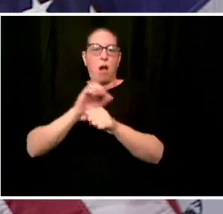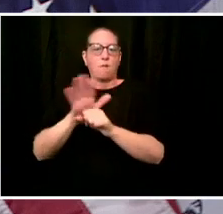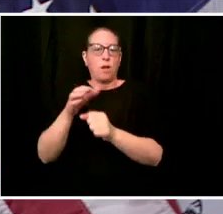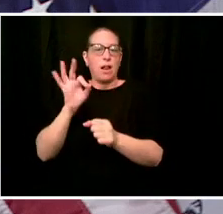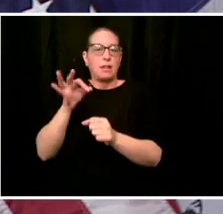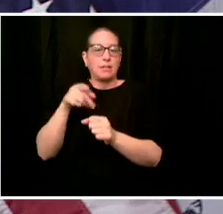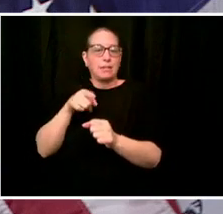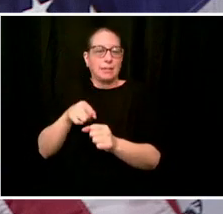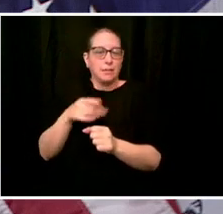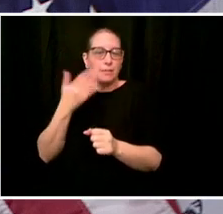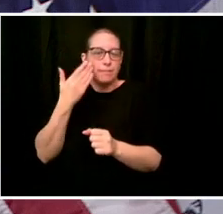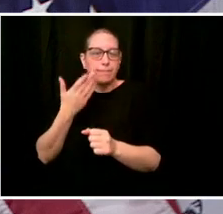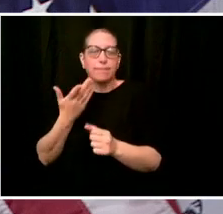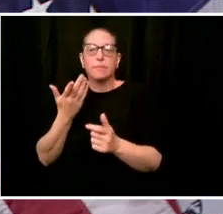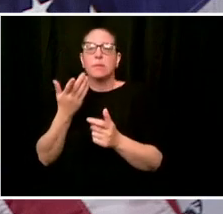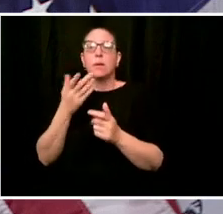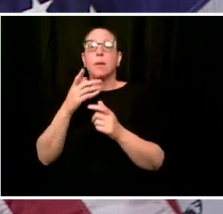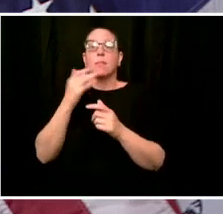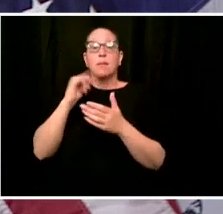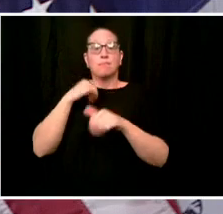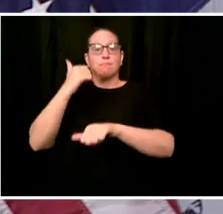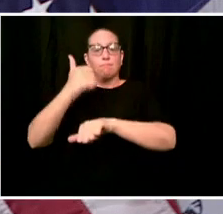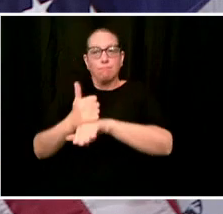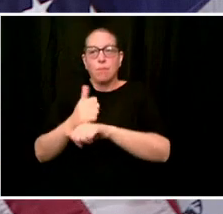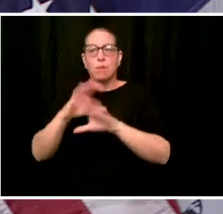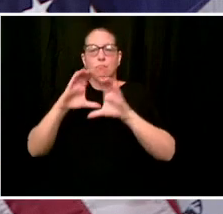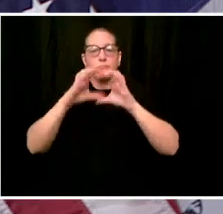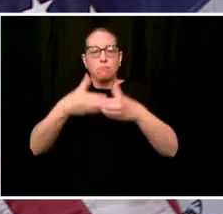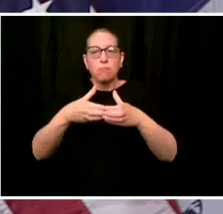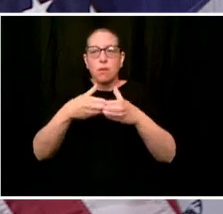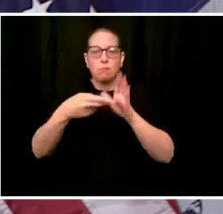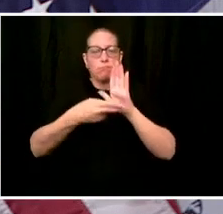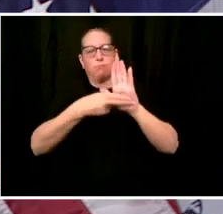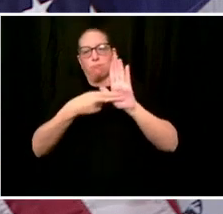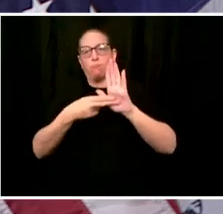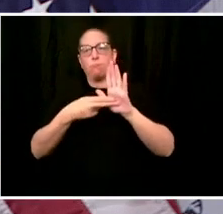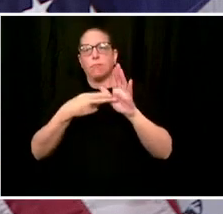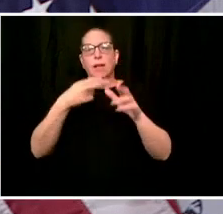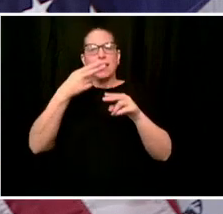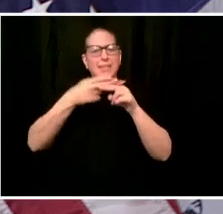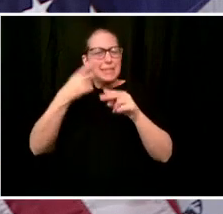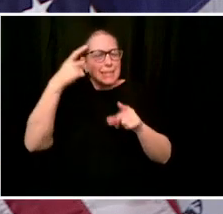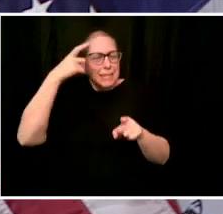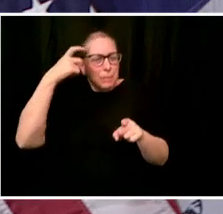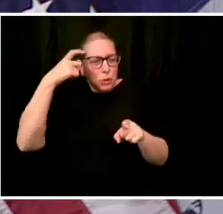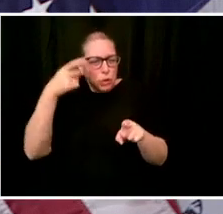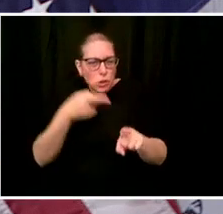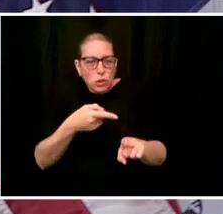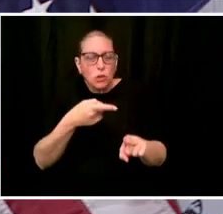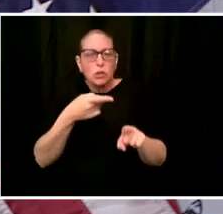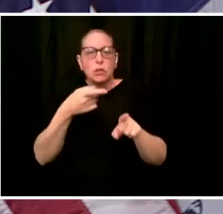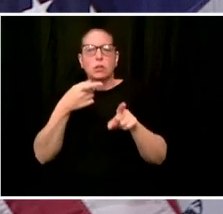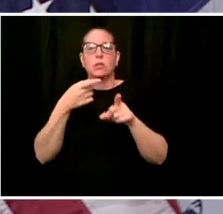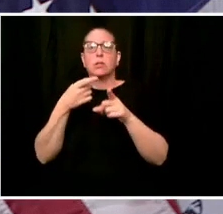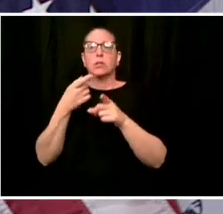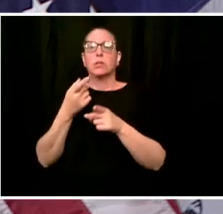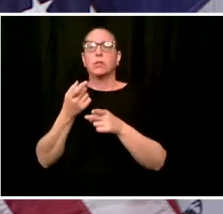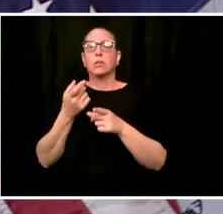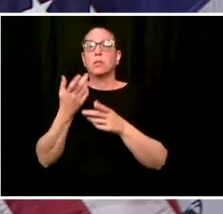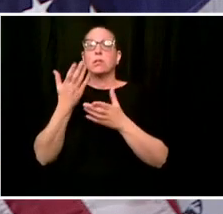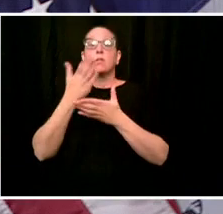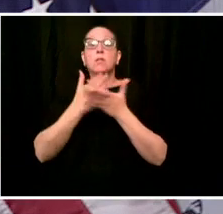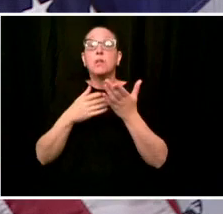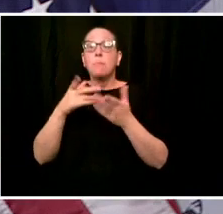that. The question outstanding is about those who have passed away that we are not going to have enough information about by and